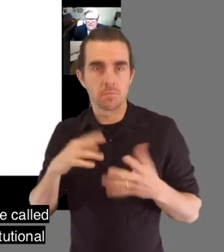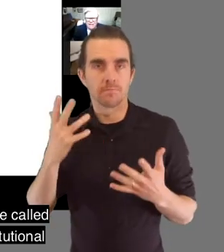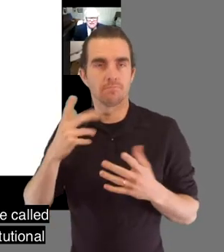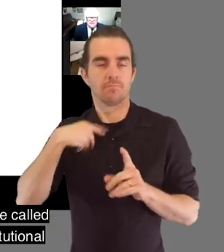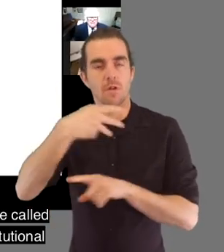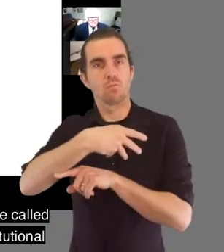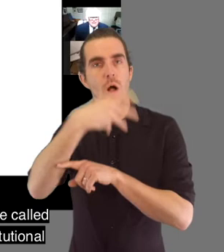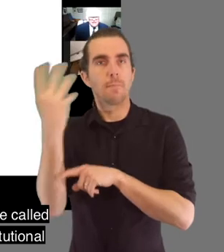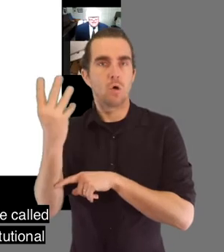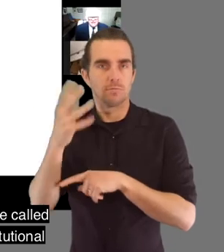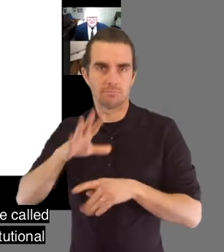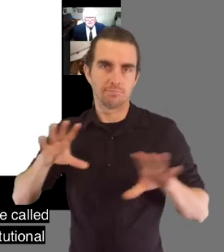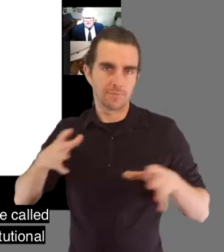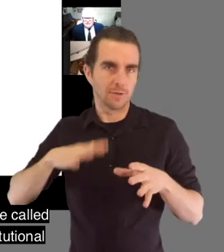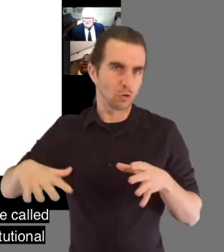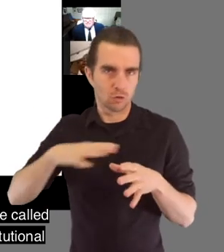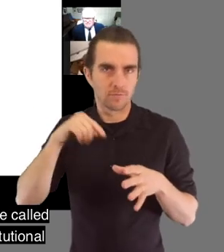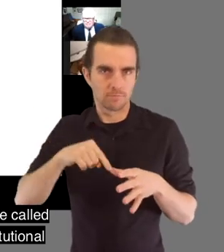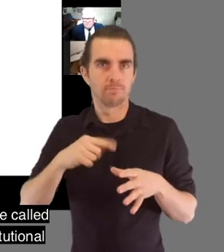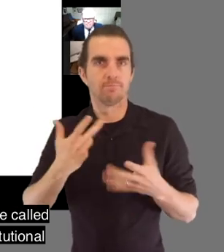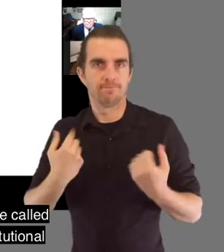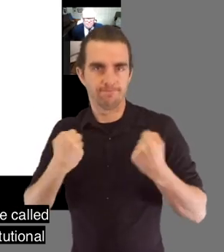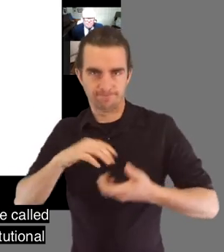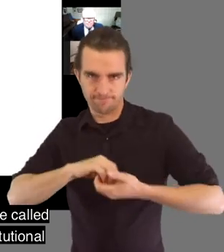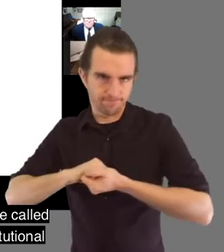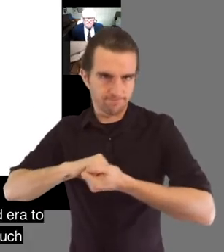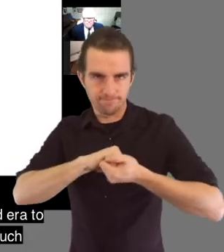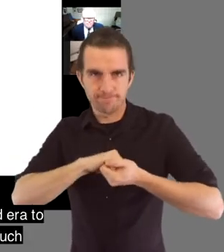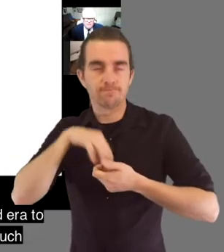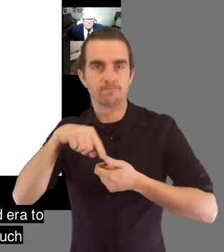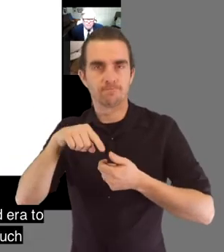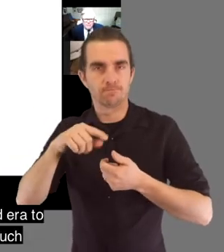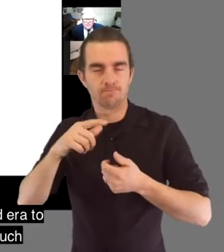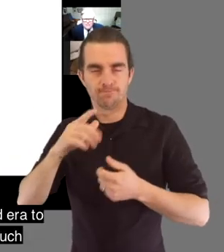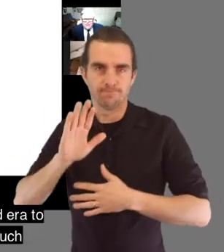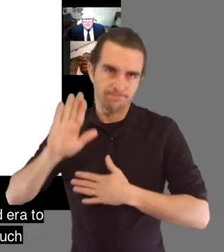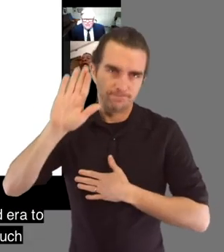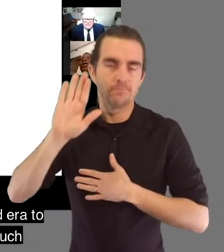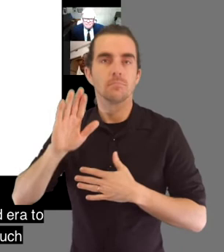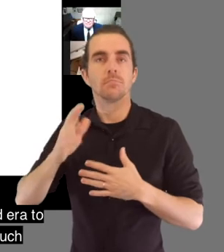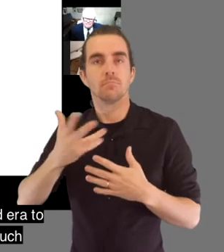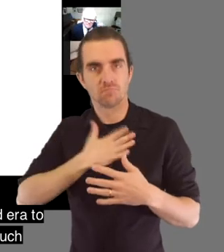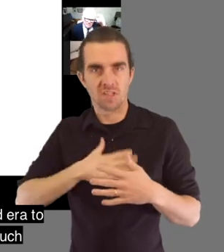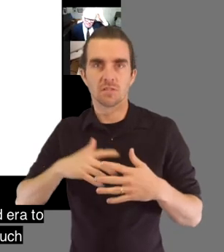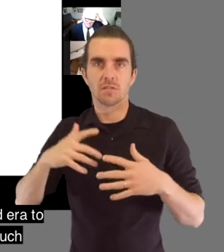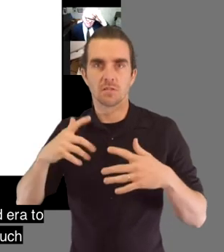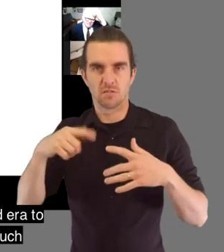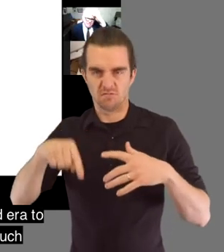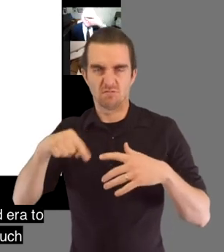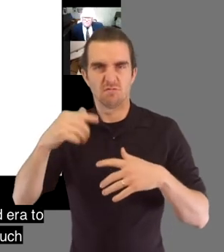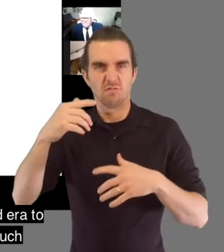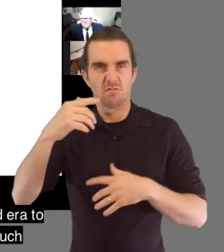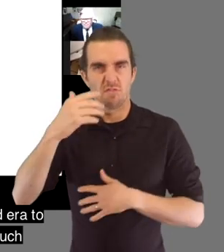Rainbow Nation and strong constitutional commitments in the post-apartheid era to equality